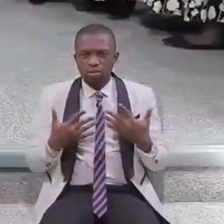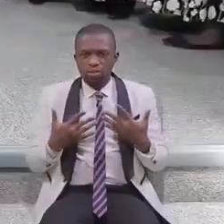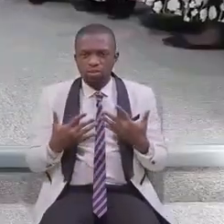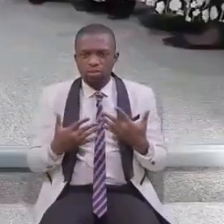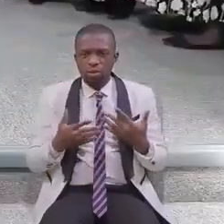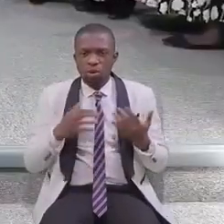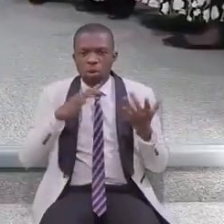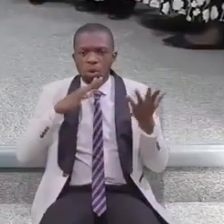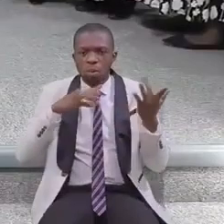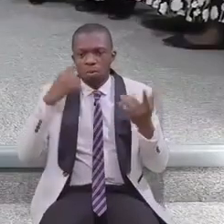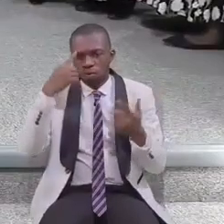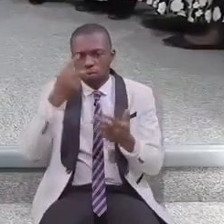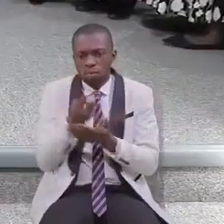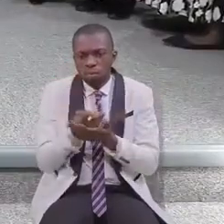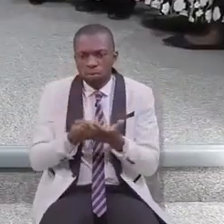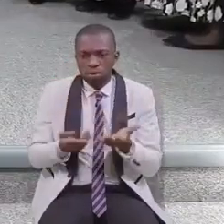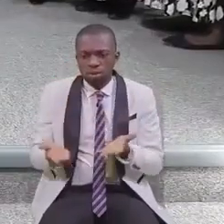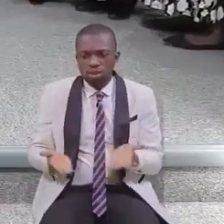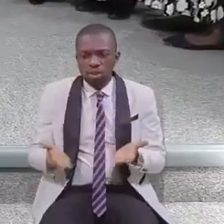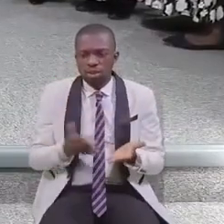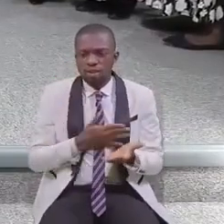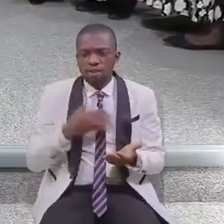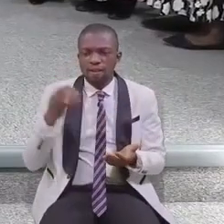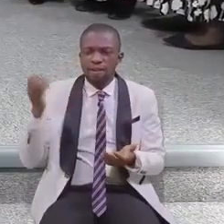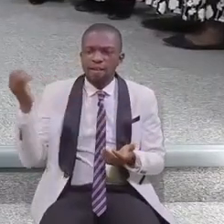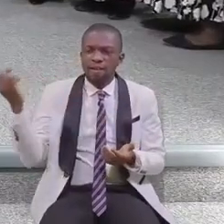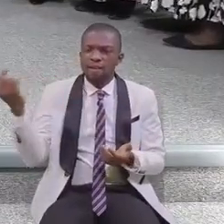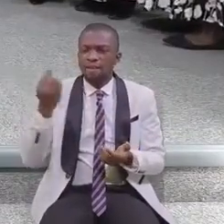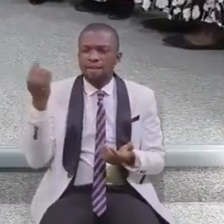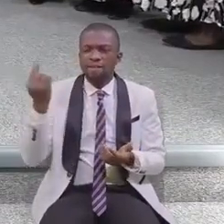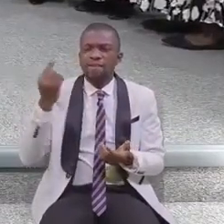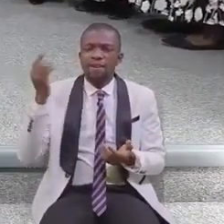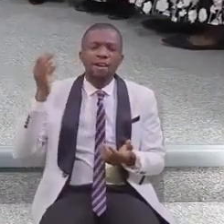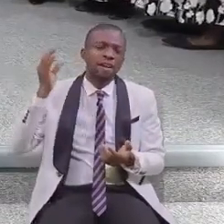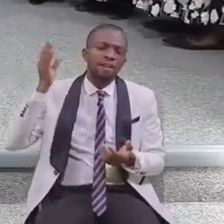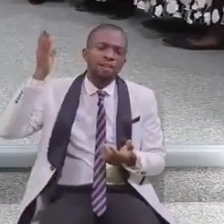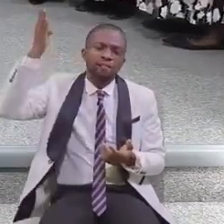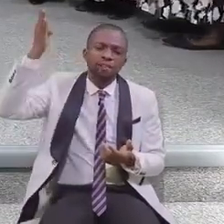live. Hope for both here and ever